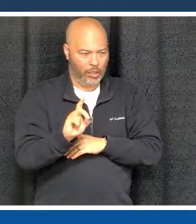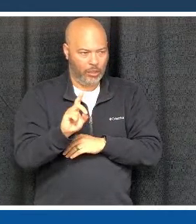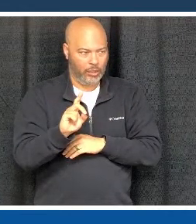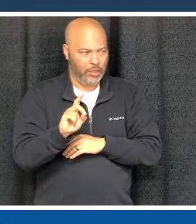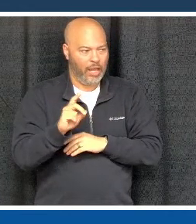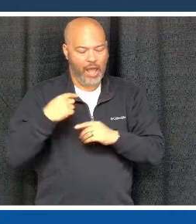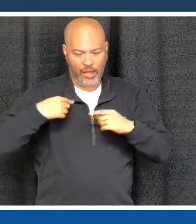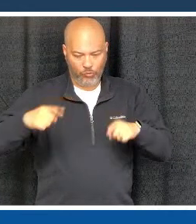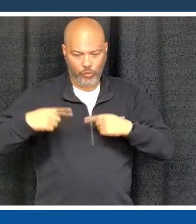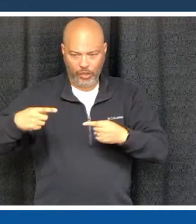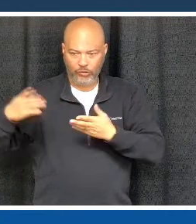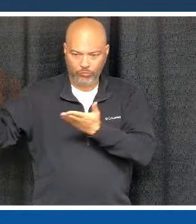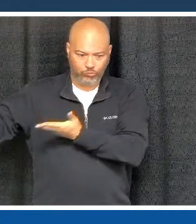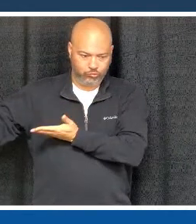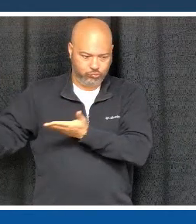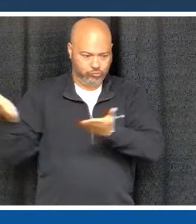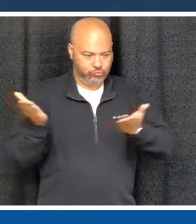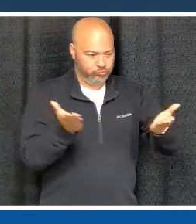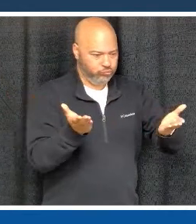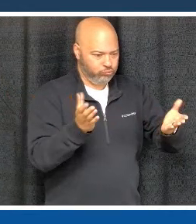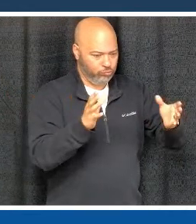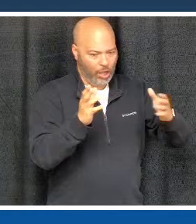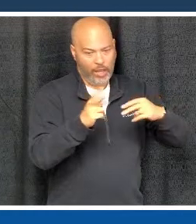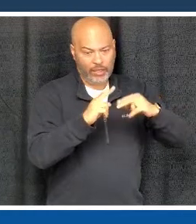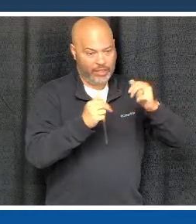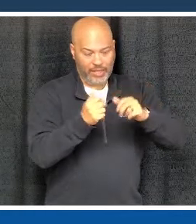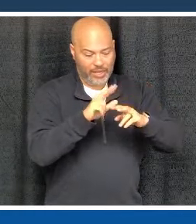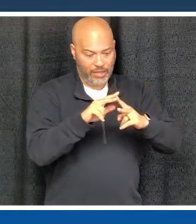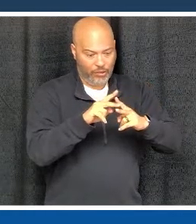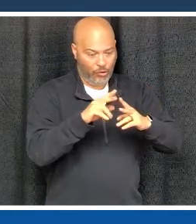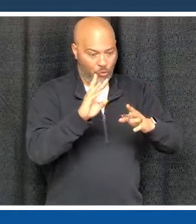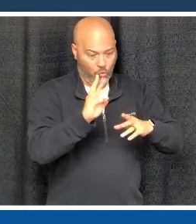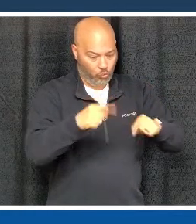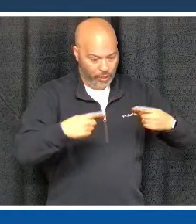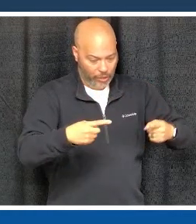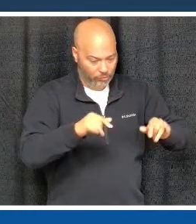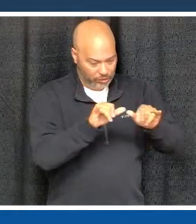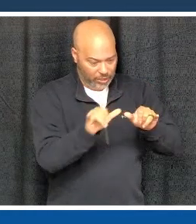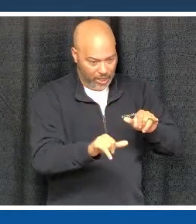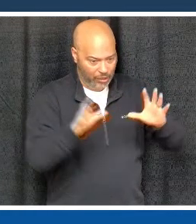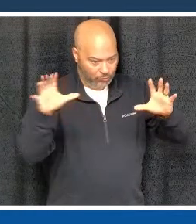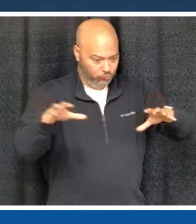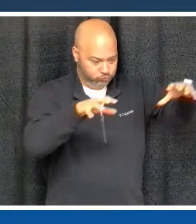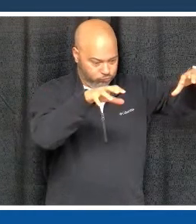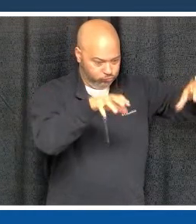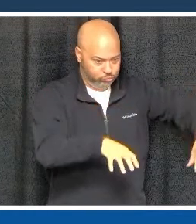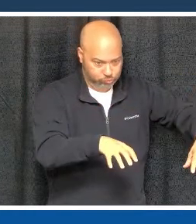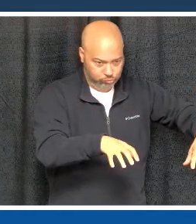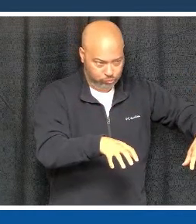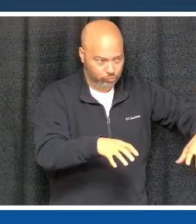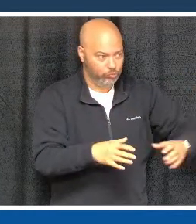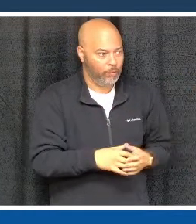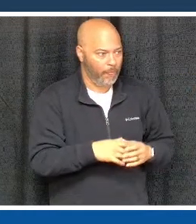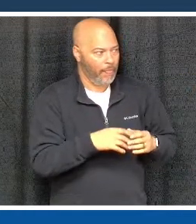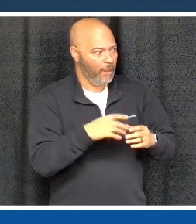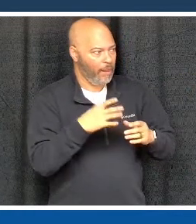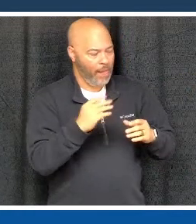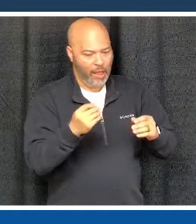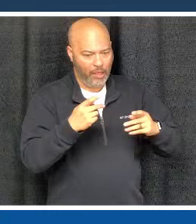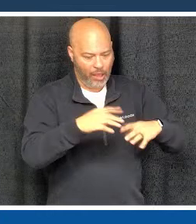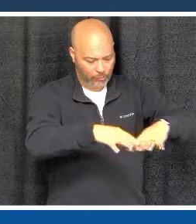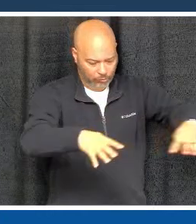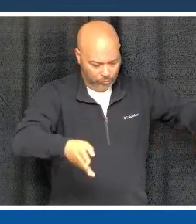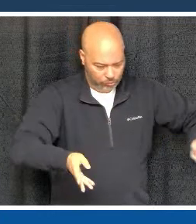has wheels, and it's brought on site, and then it's either kept on the wheels, put on a foundation, usually they'll put skirting around